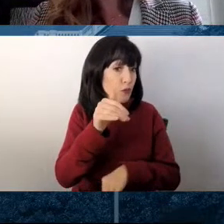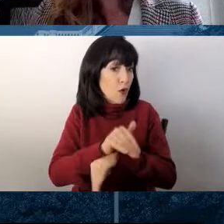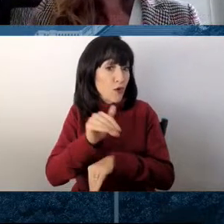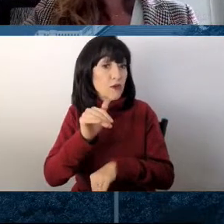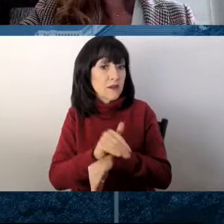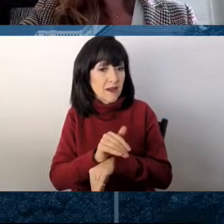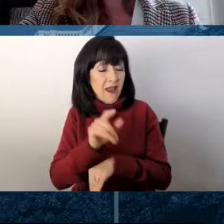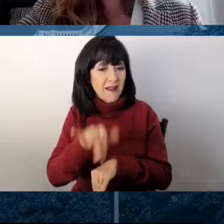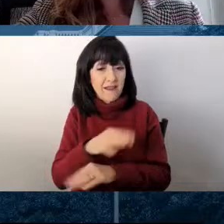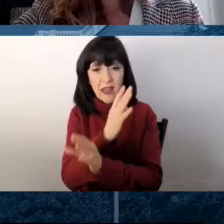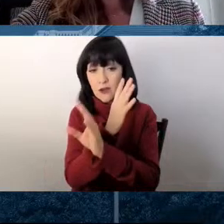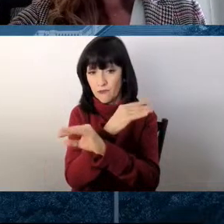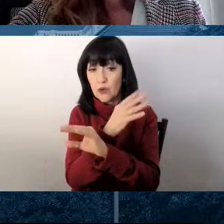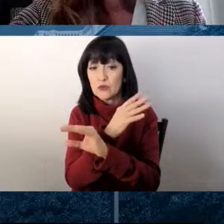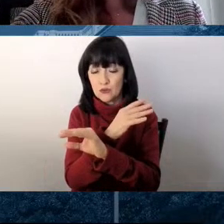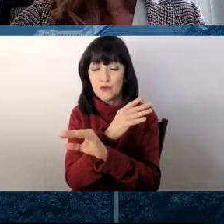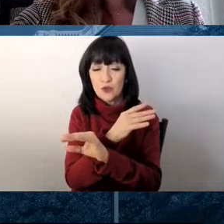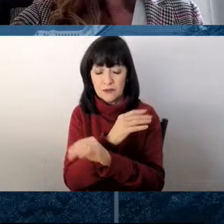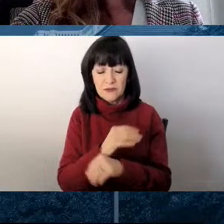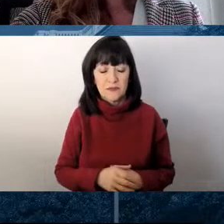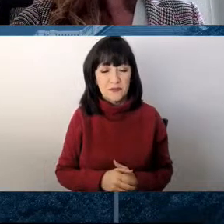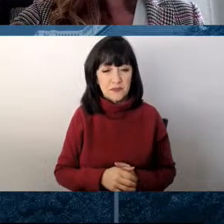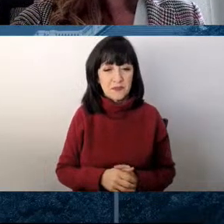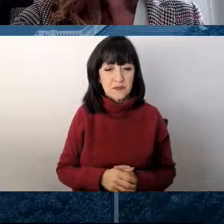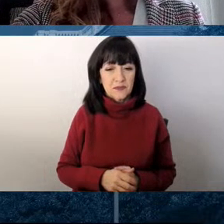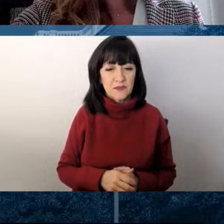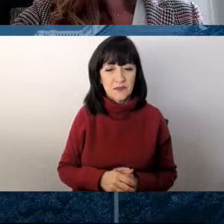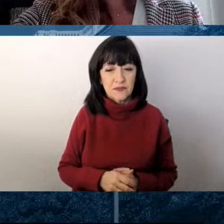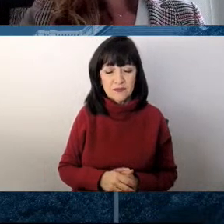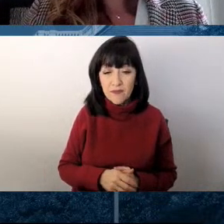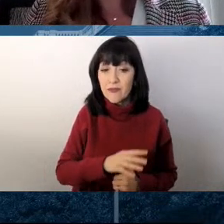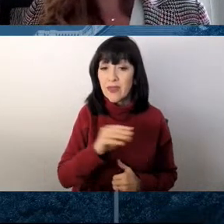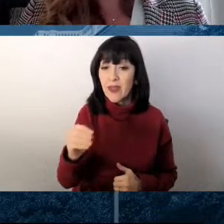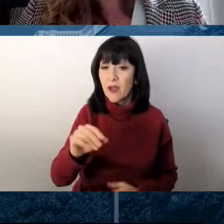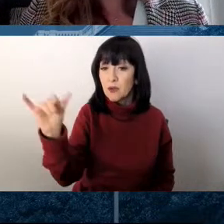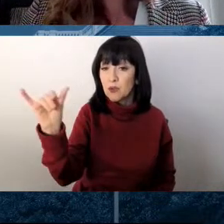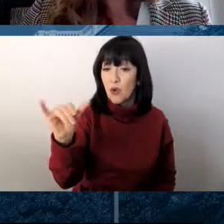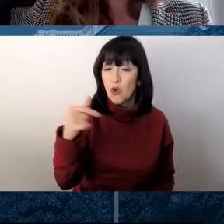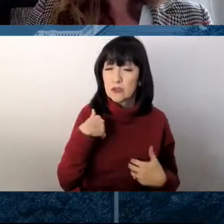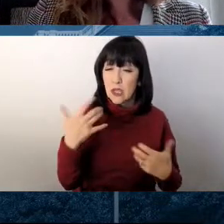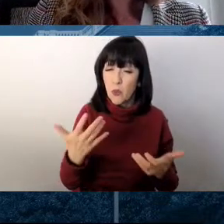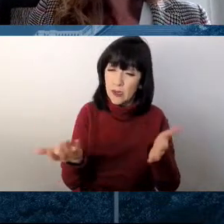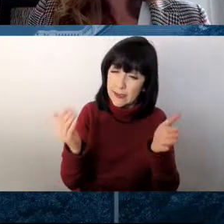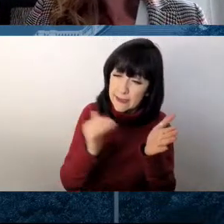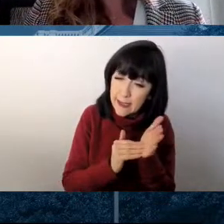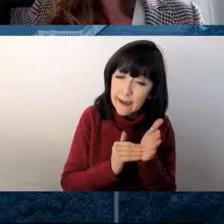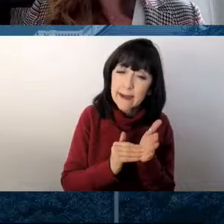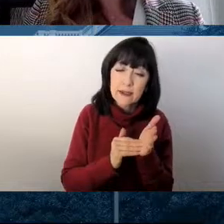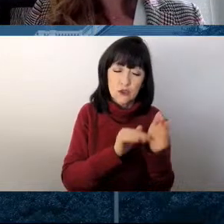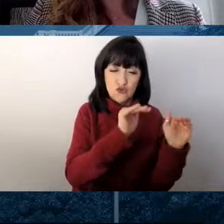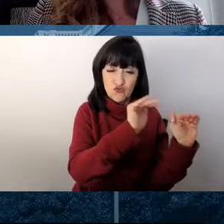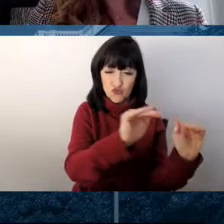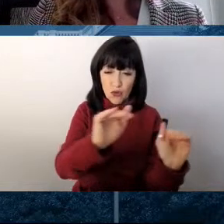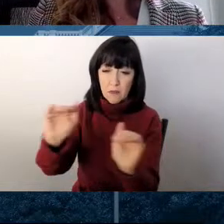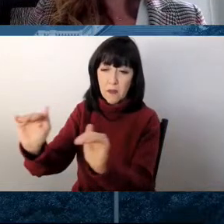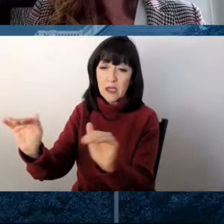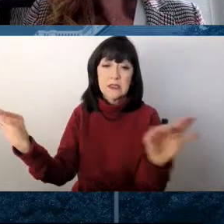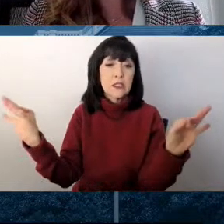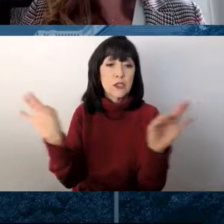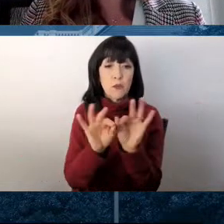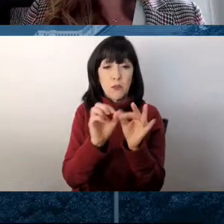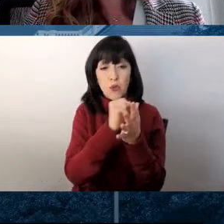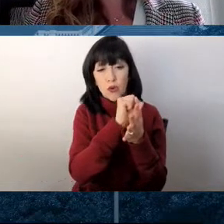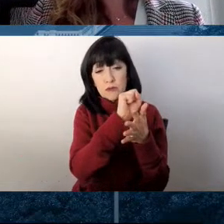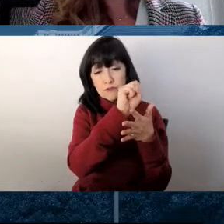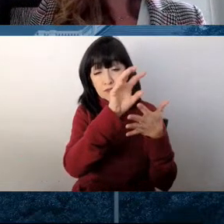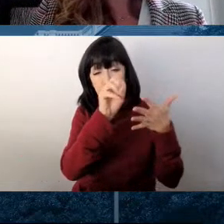virtual event. And then finally, just a reminder of the important things we all need to do so we can get through this winter